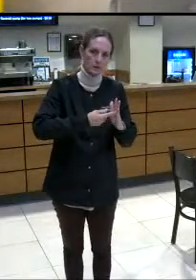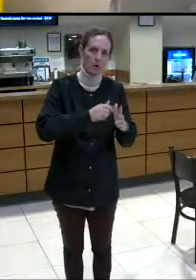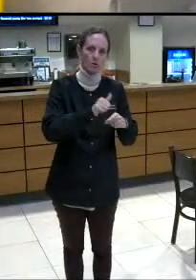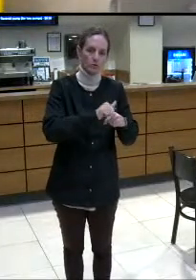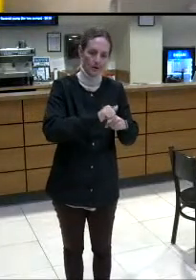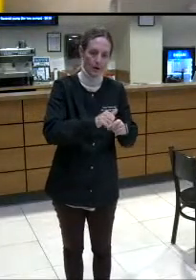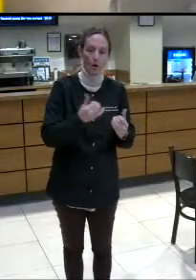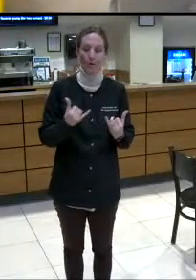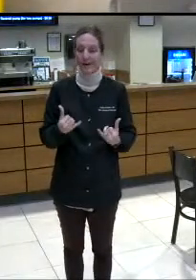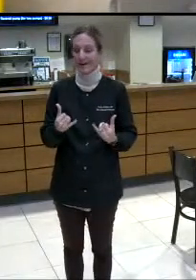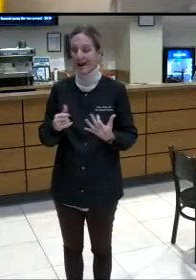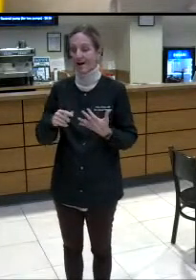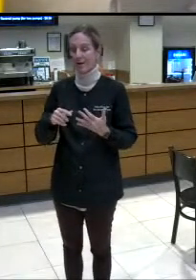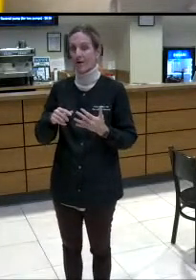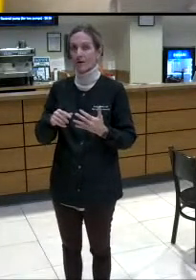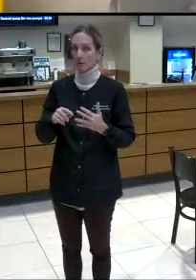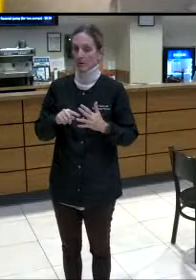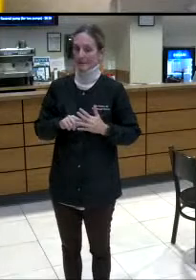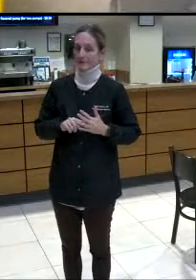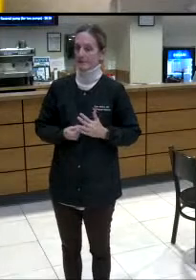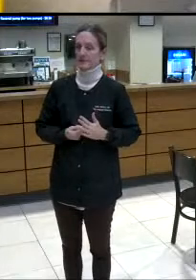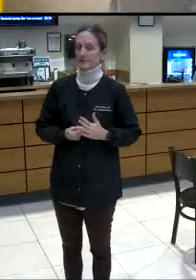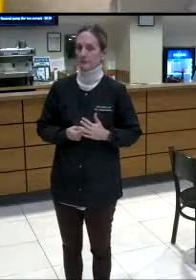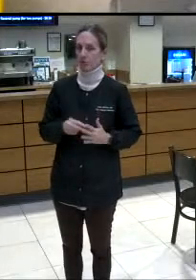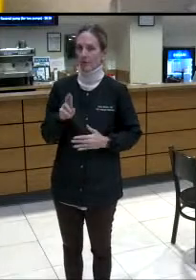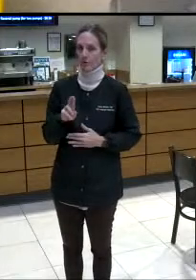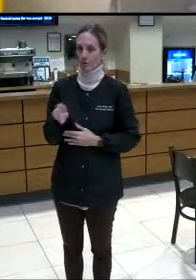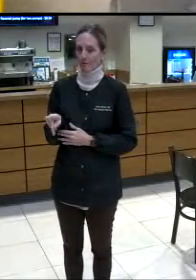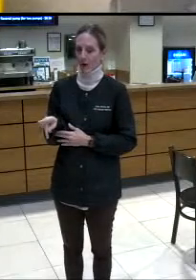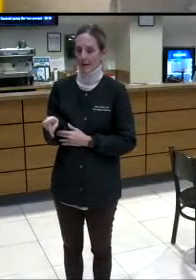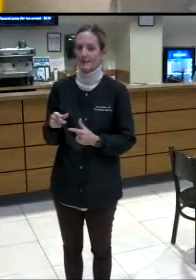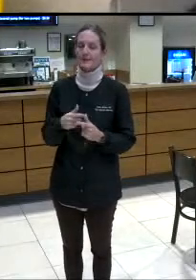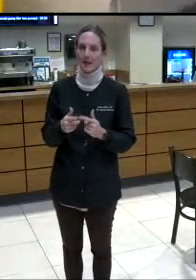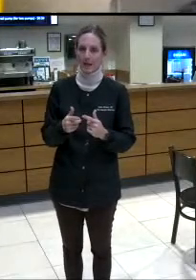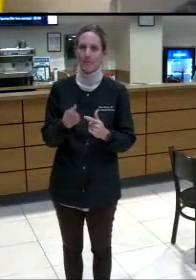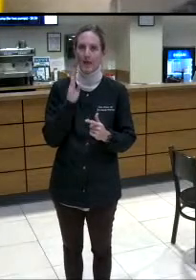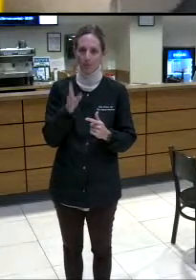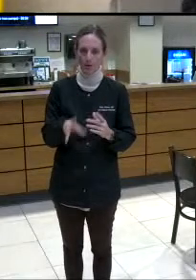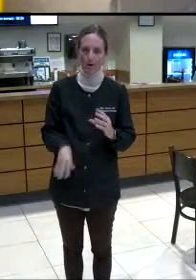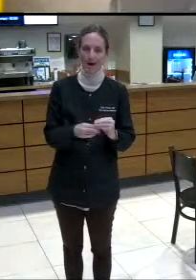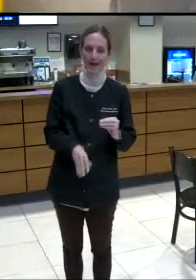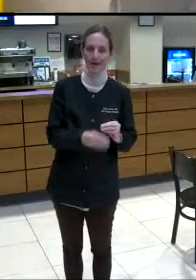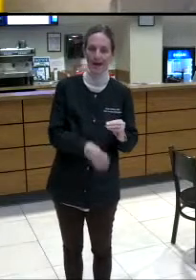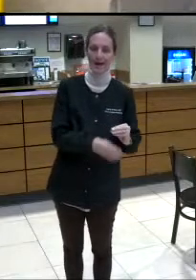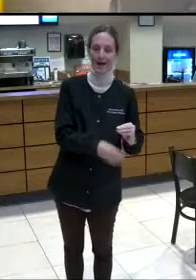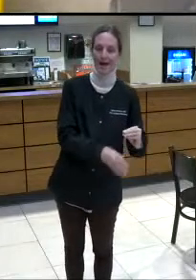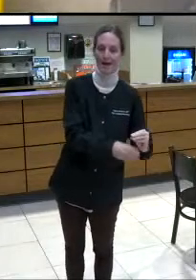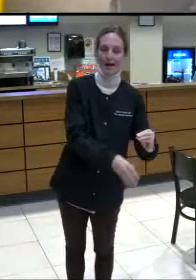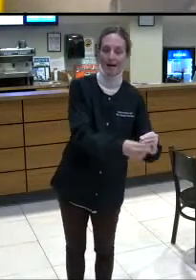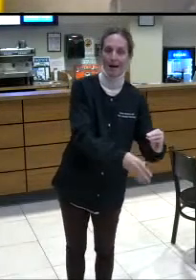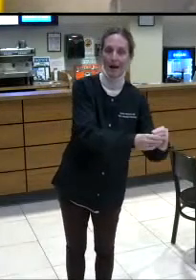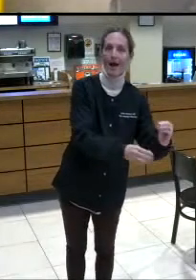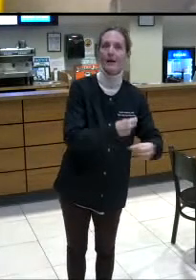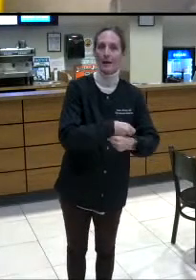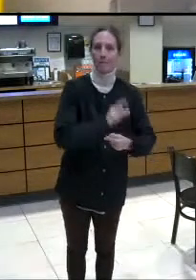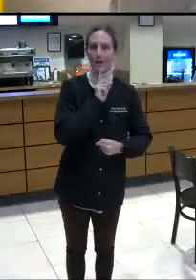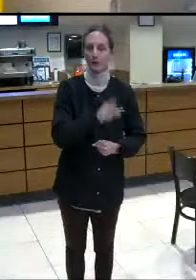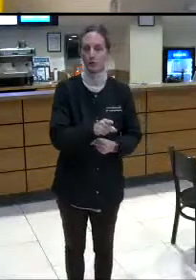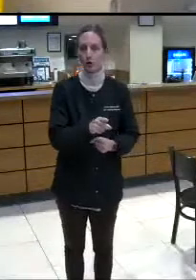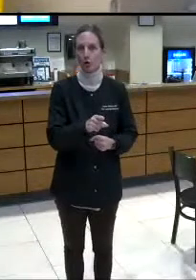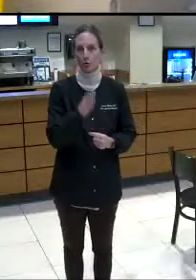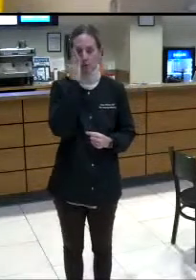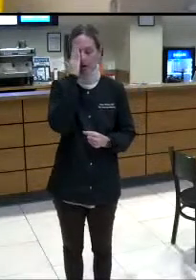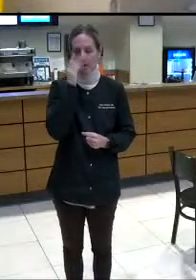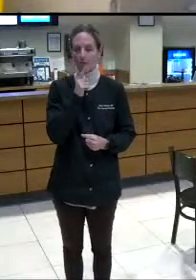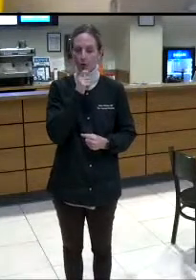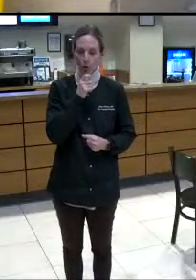practice so that we can go ahead and get it implemented and then layer in those things on top so that we can make sure, again, that we are aware of who and what